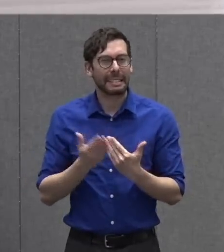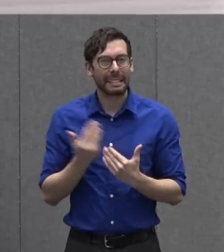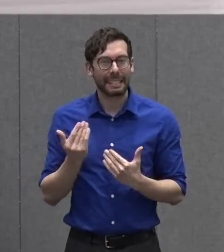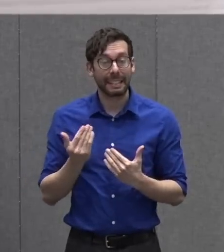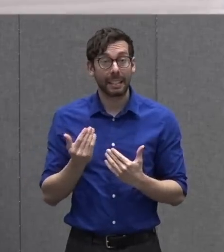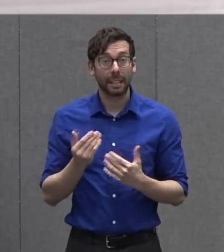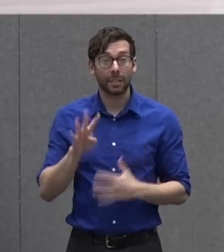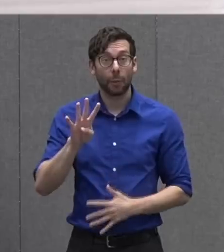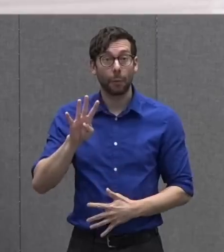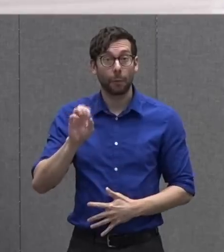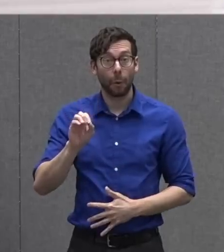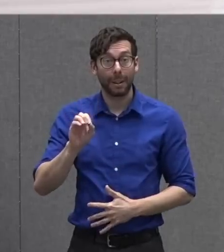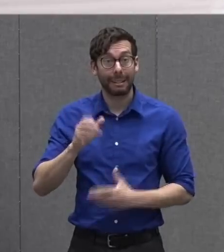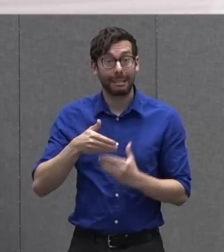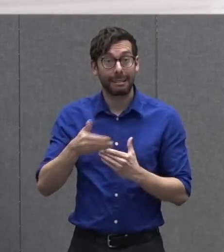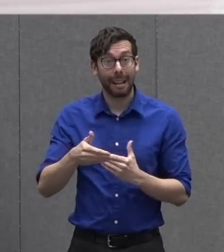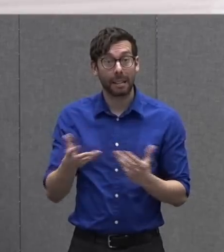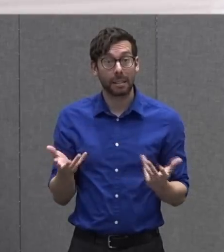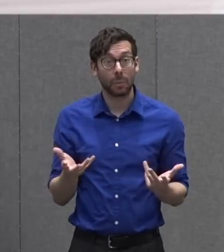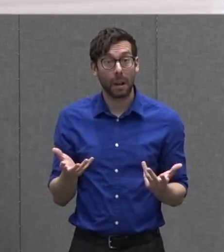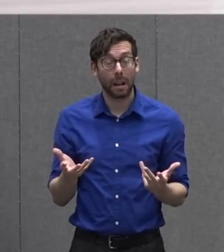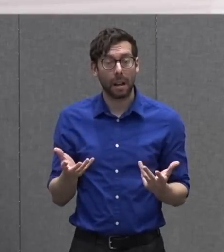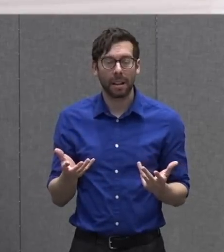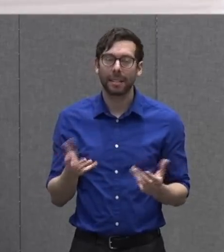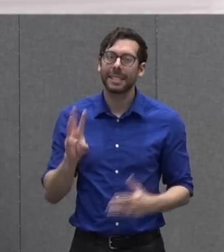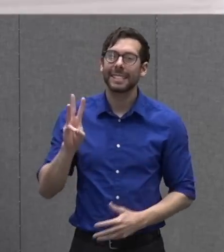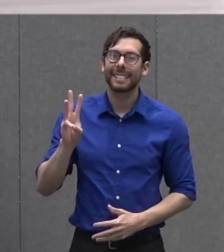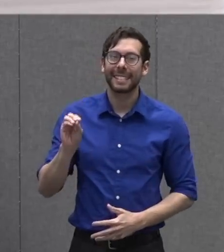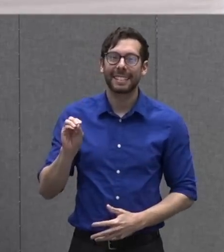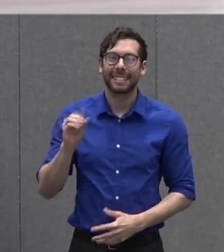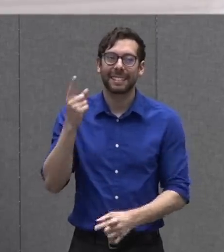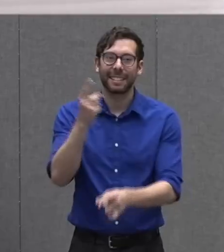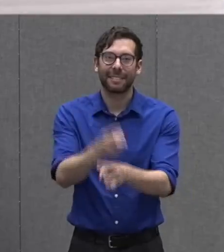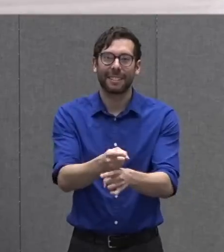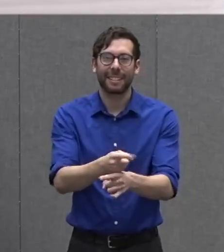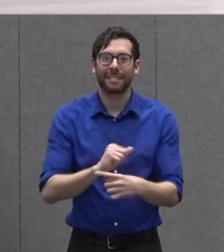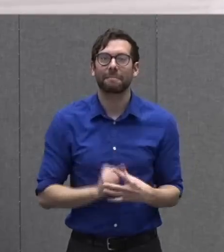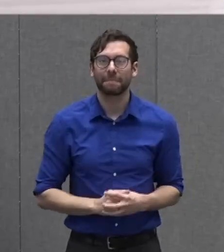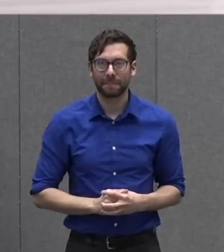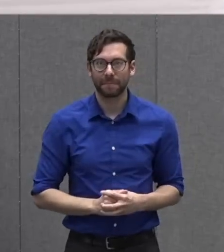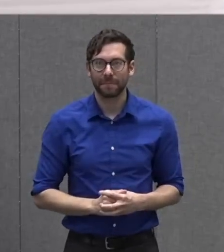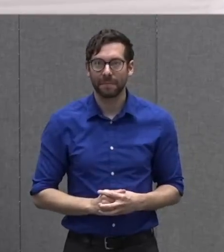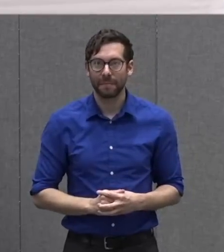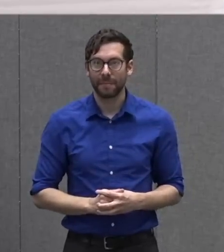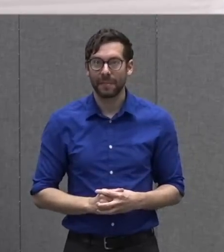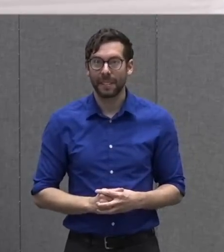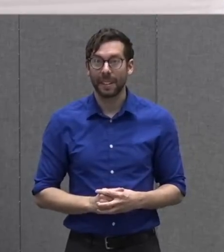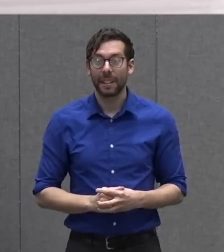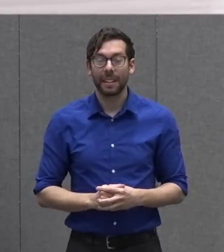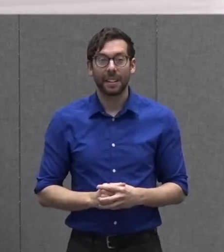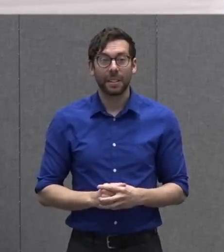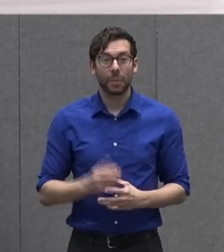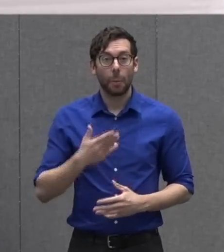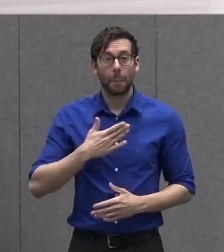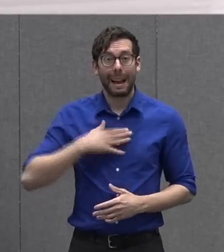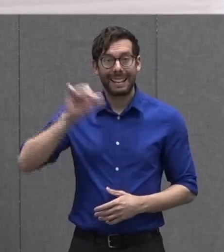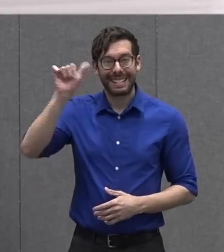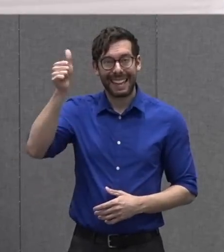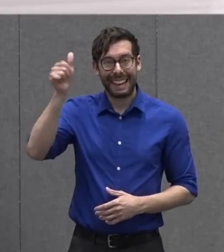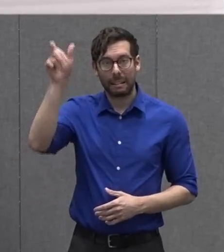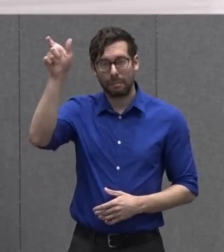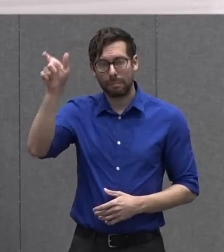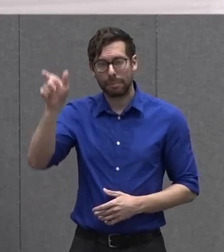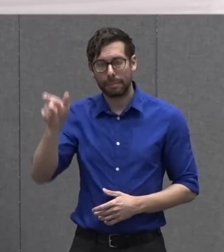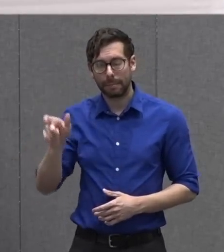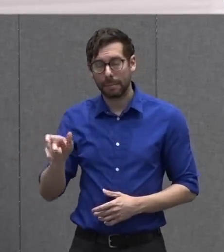That's right, 60. I'm just adding straight down my tens row, and I'm skipping